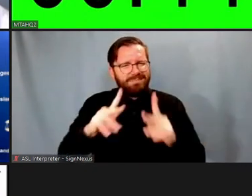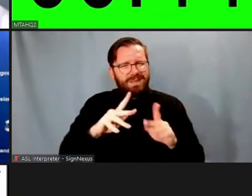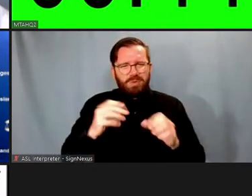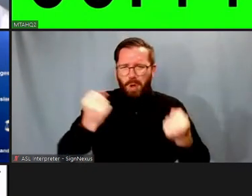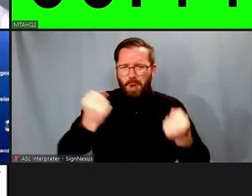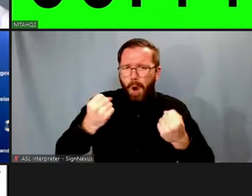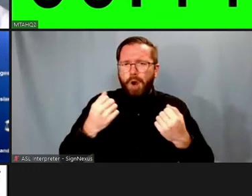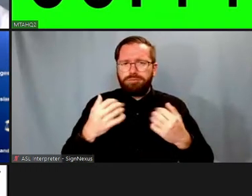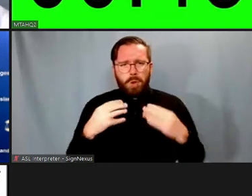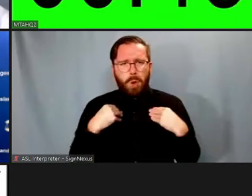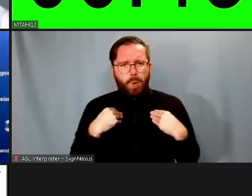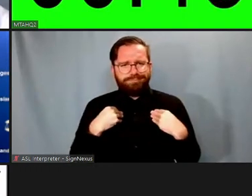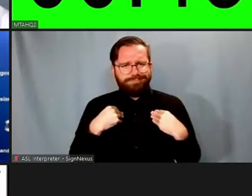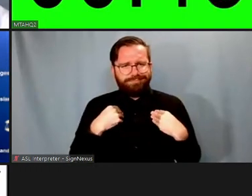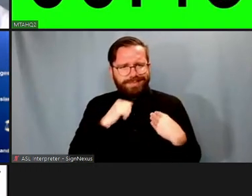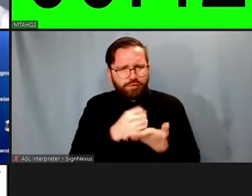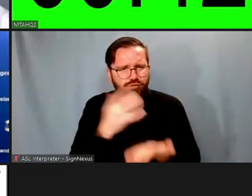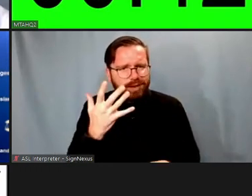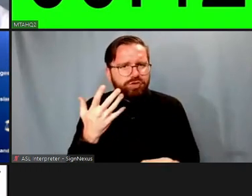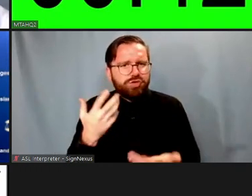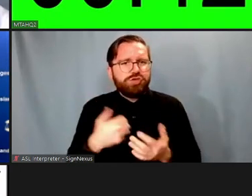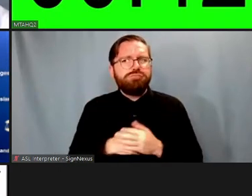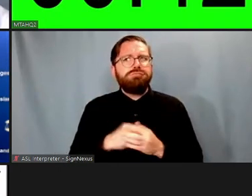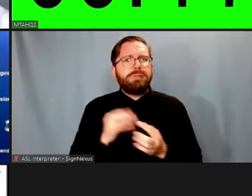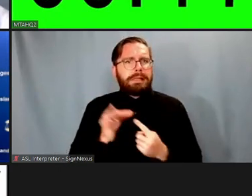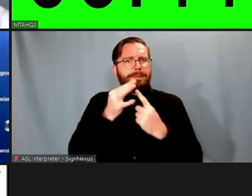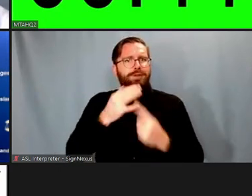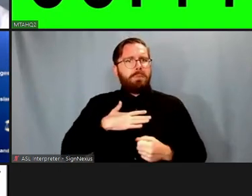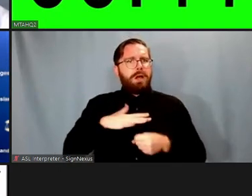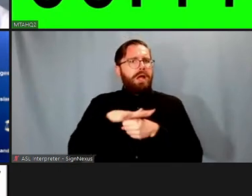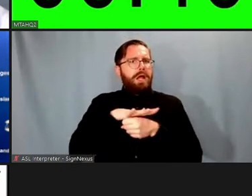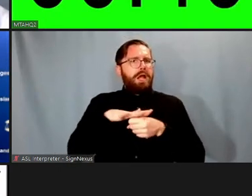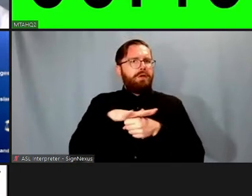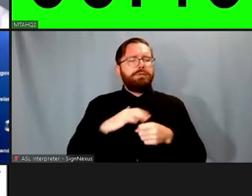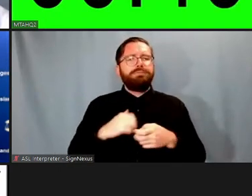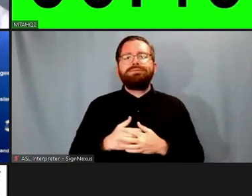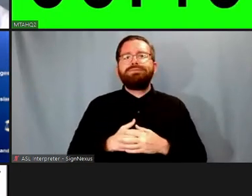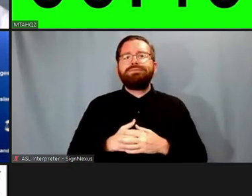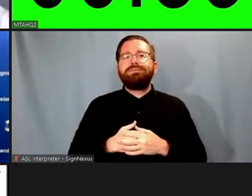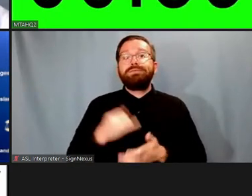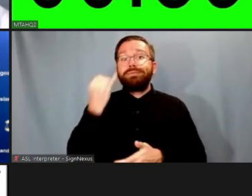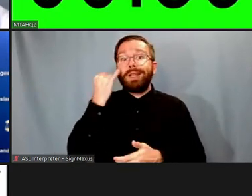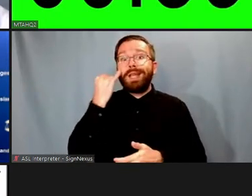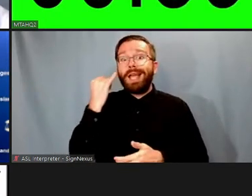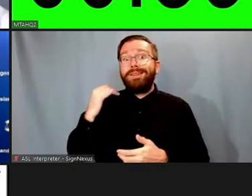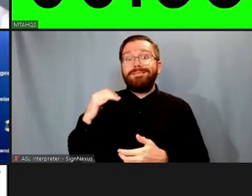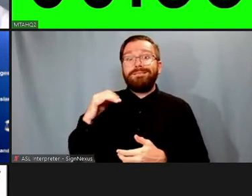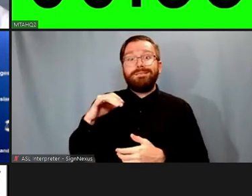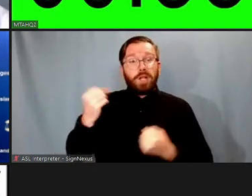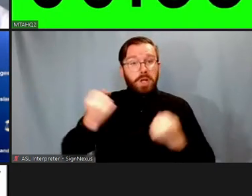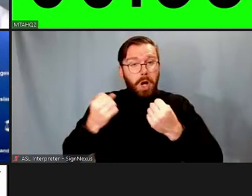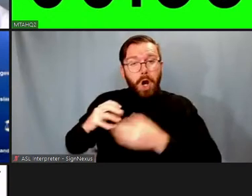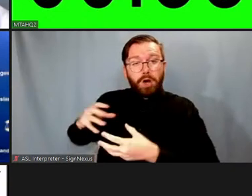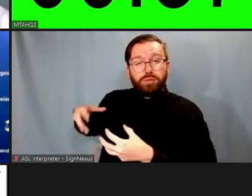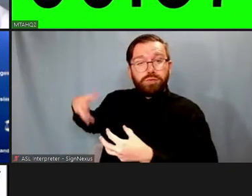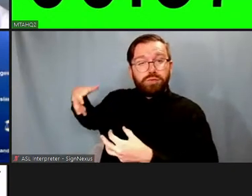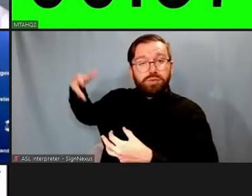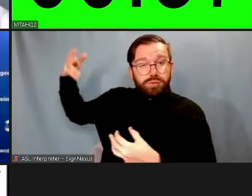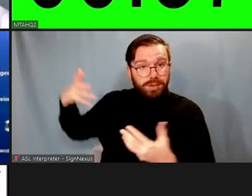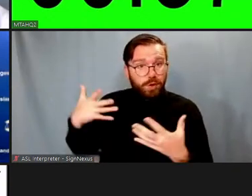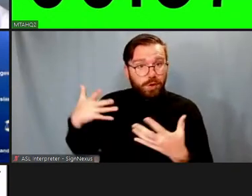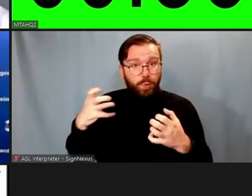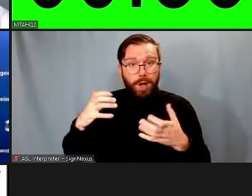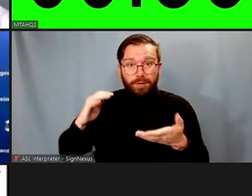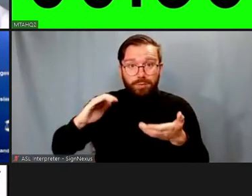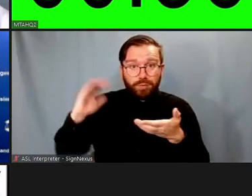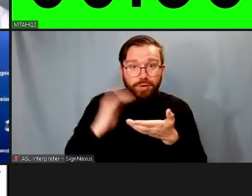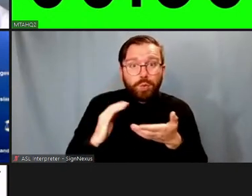live and if you want to reduce emission you could put in another million trees like